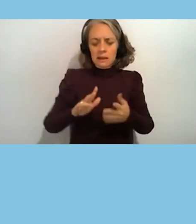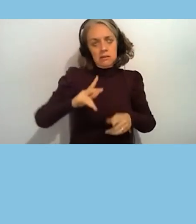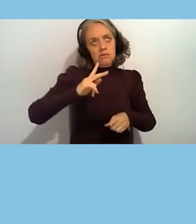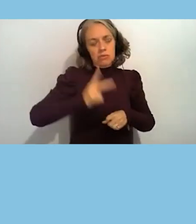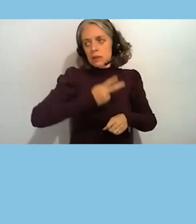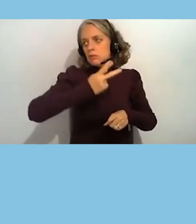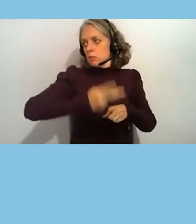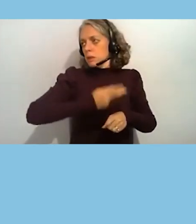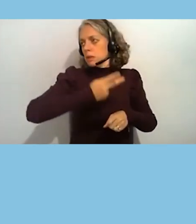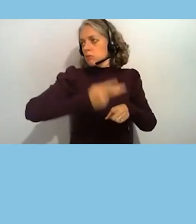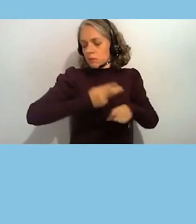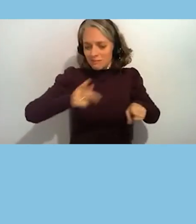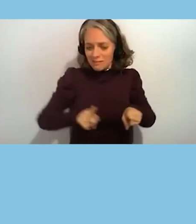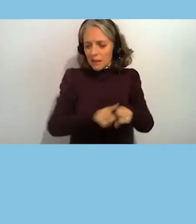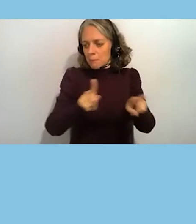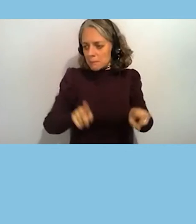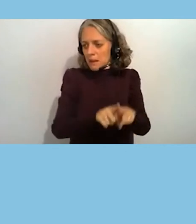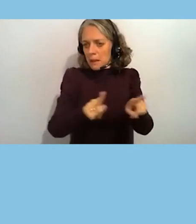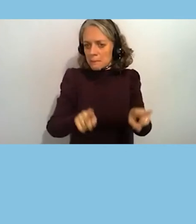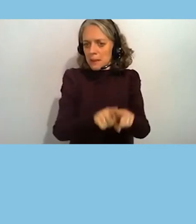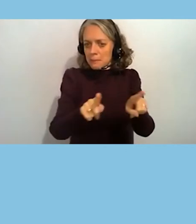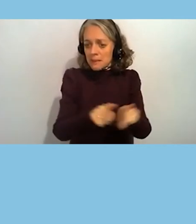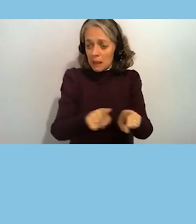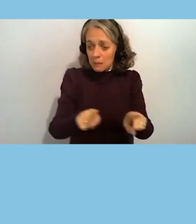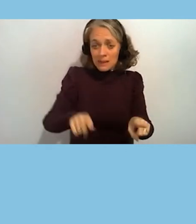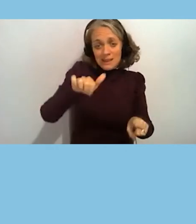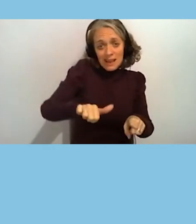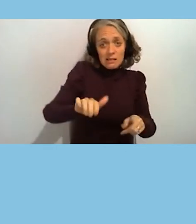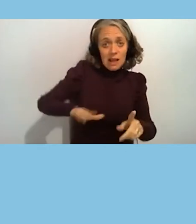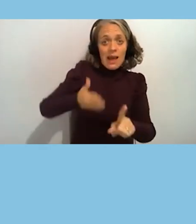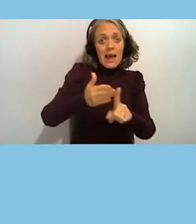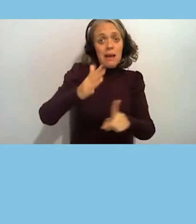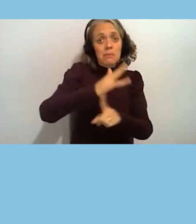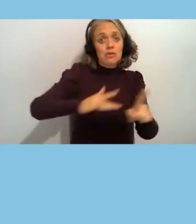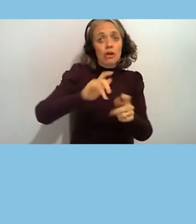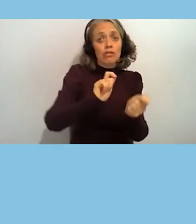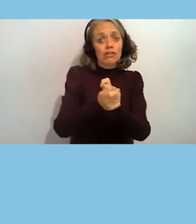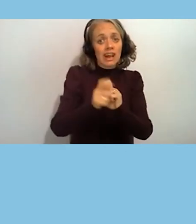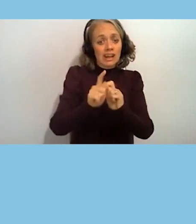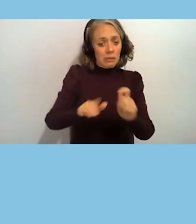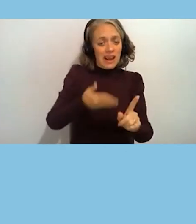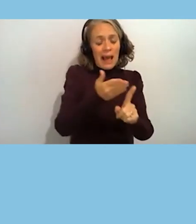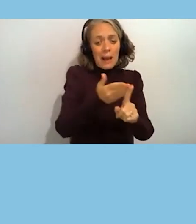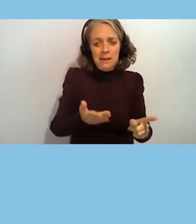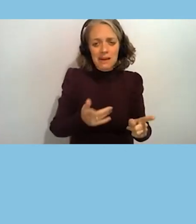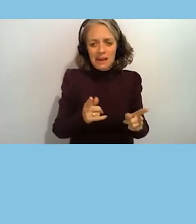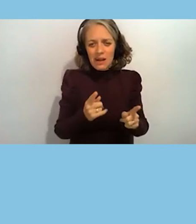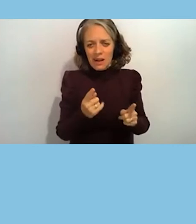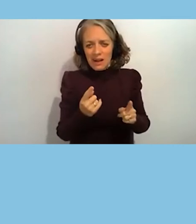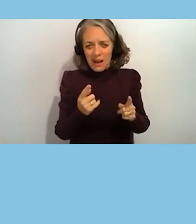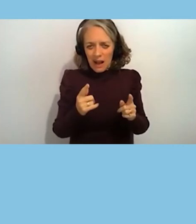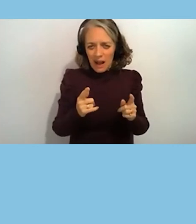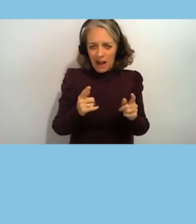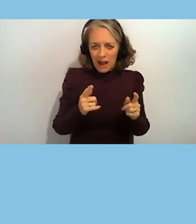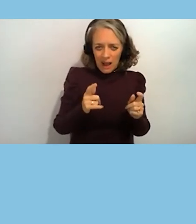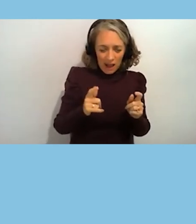reproducing more of the same, even as they aim at social change. And I was going to use one more example, but I'm a little worried about